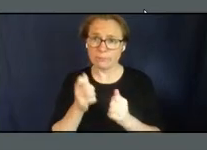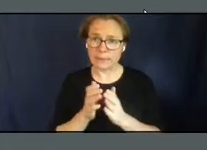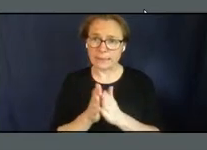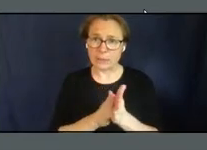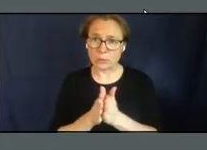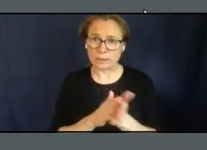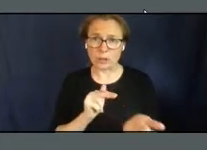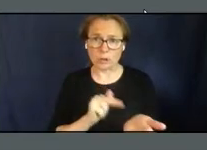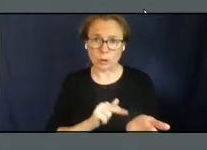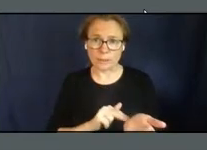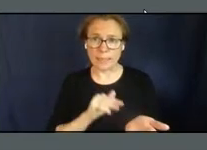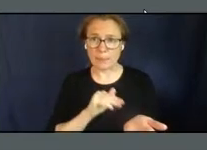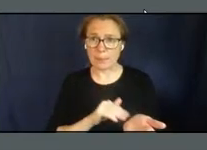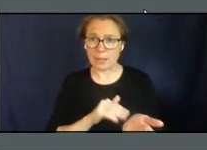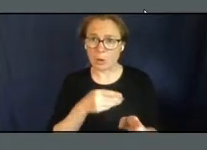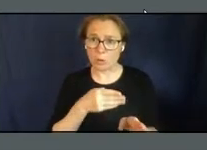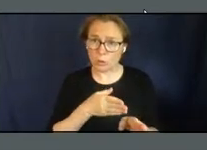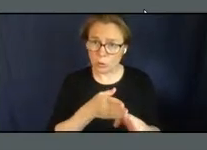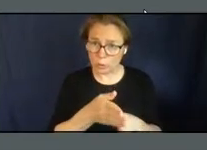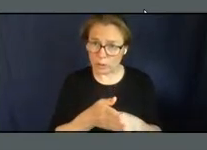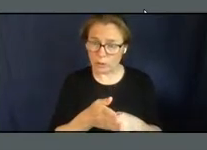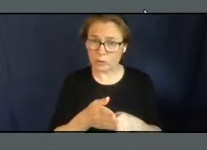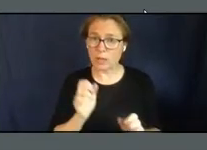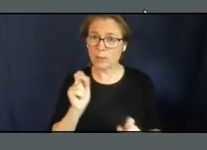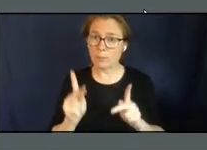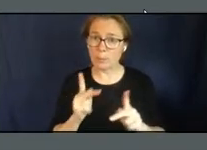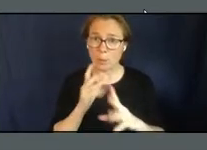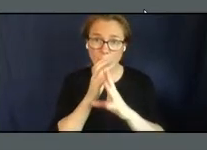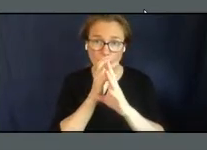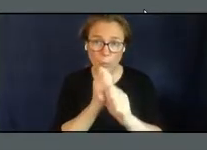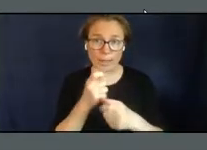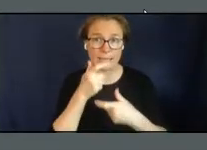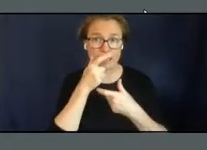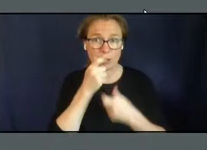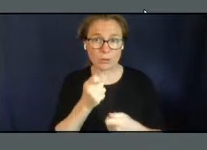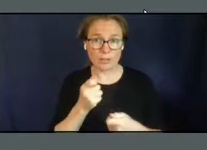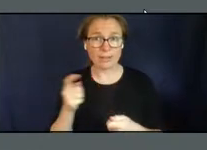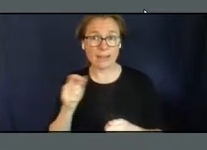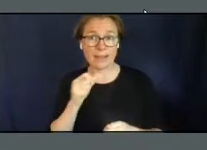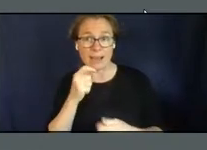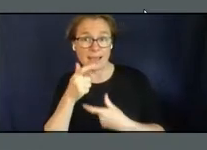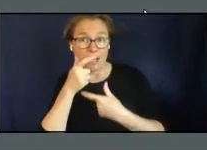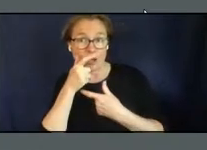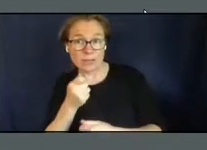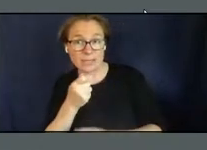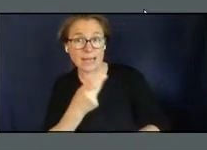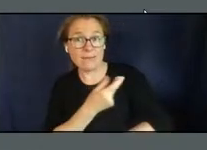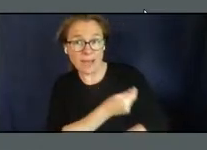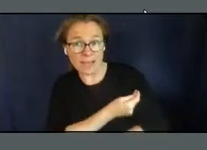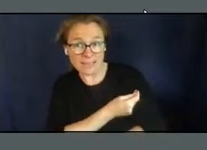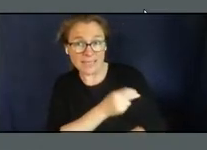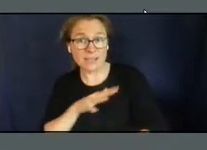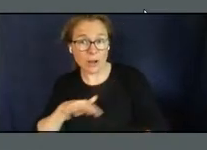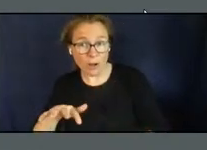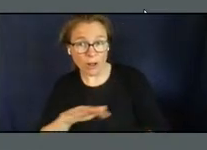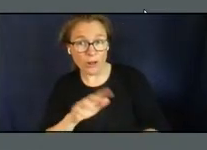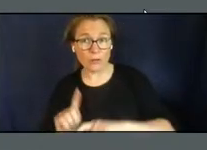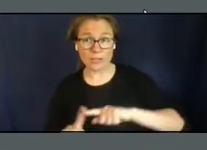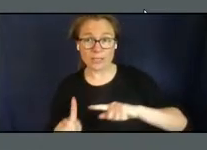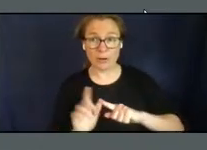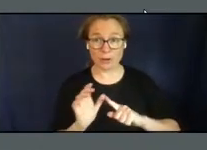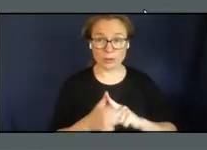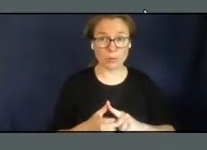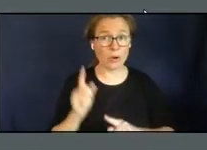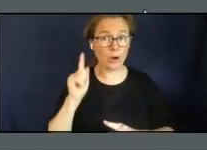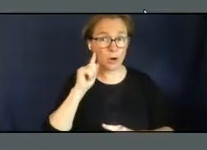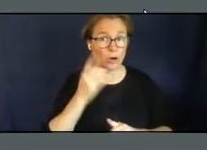careers. It's one of those things, there may not be interest in vaccines across all different cultures, as we heard in the prior presentation, but there seems to be